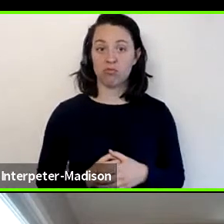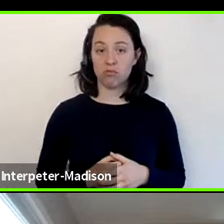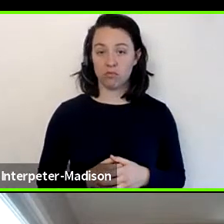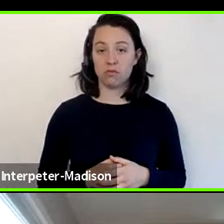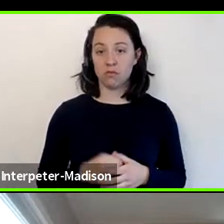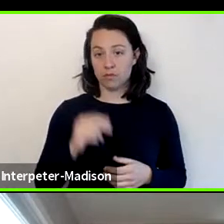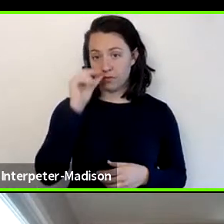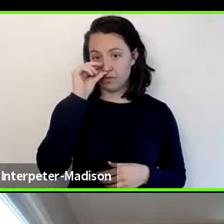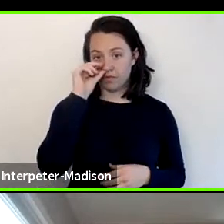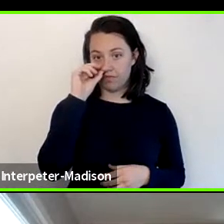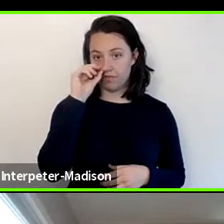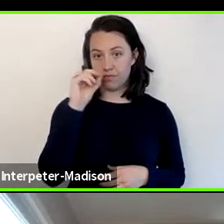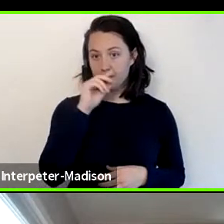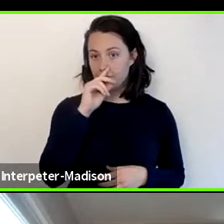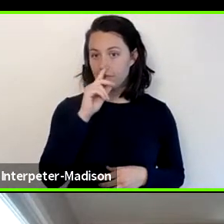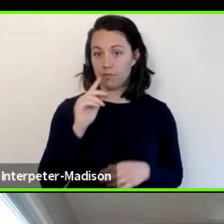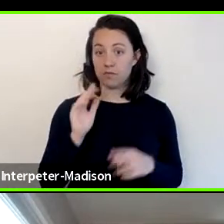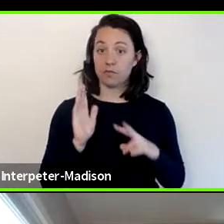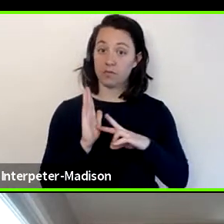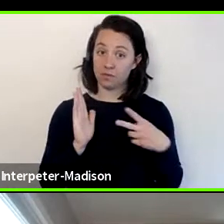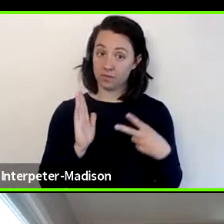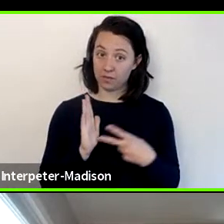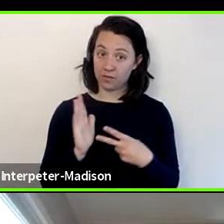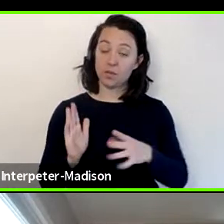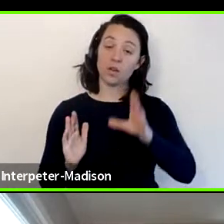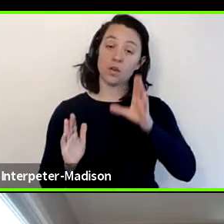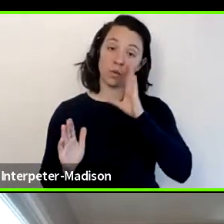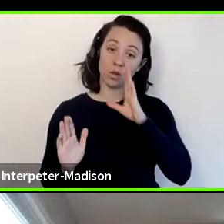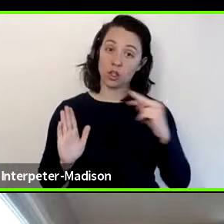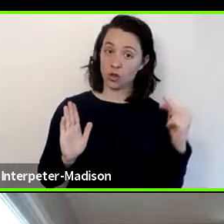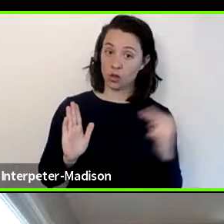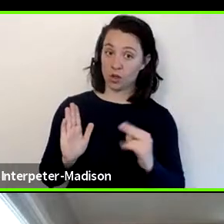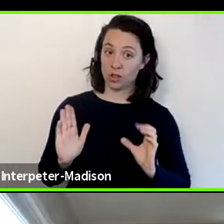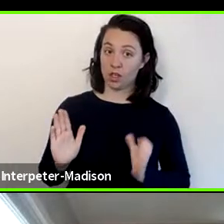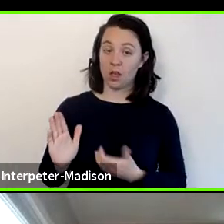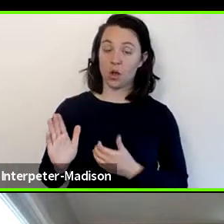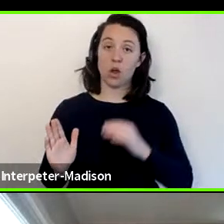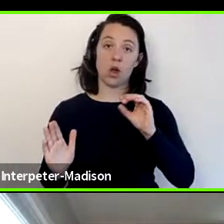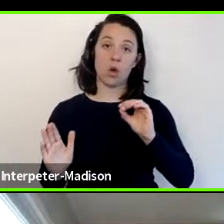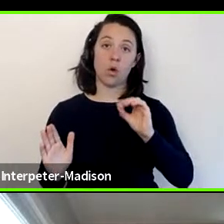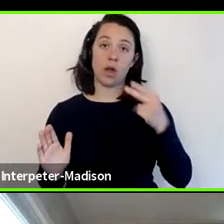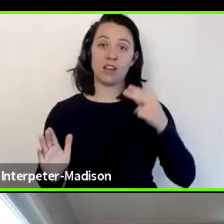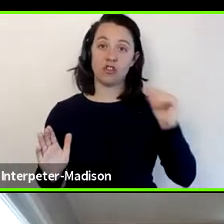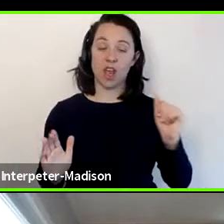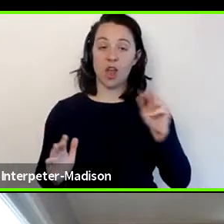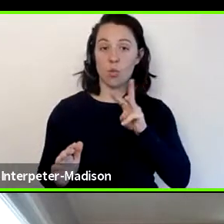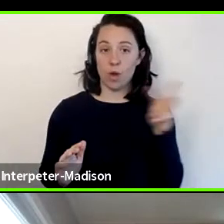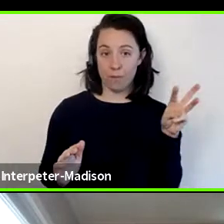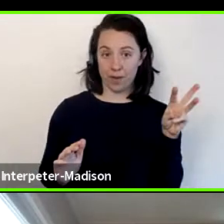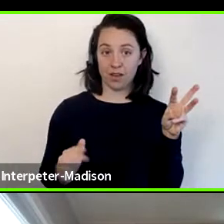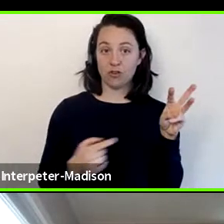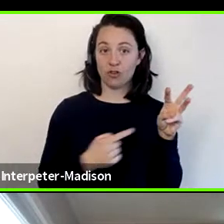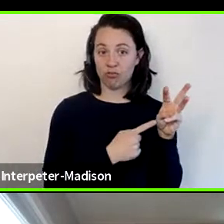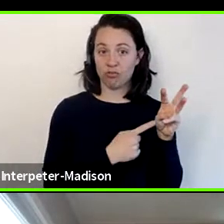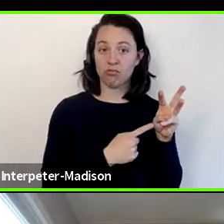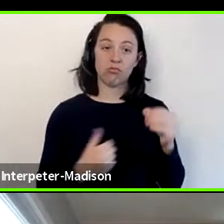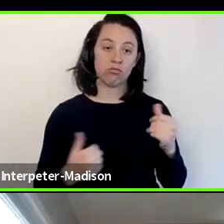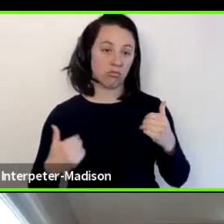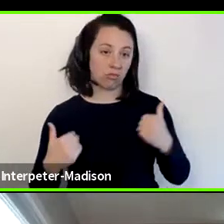will be sure to look at our OHA webpage, which definitely has the